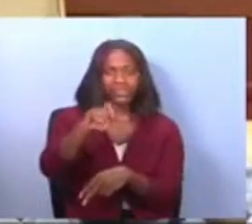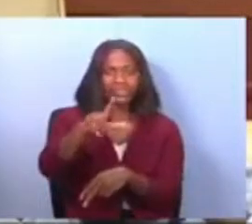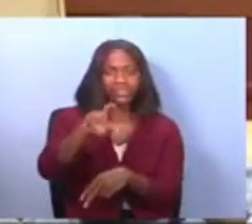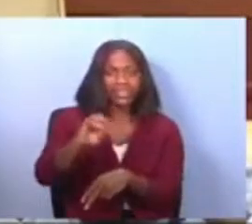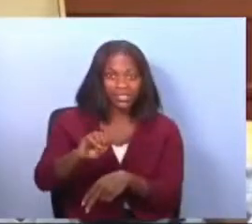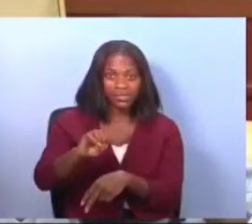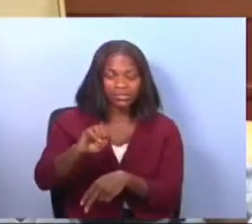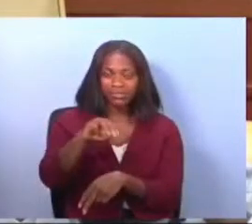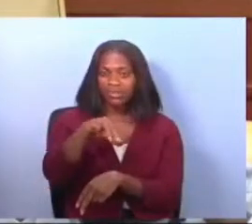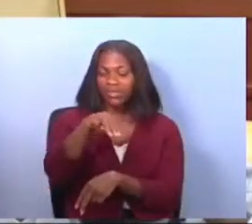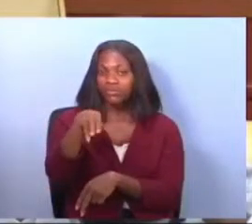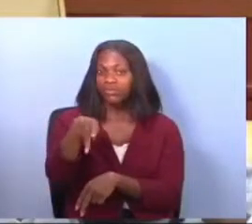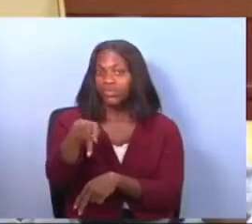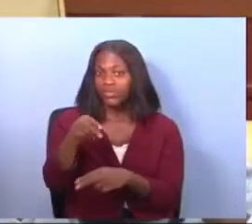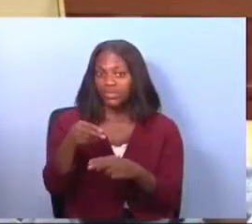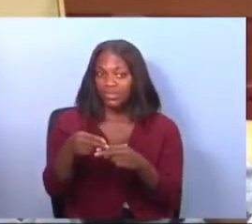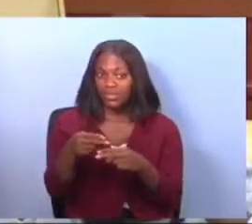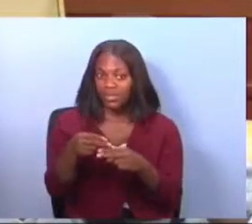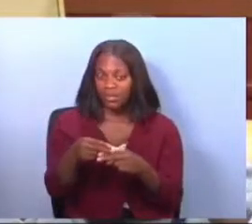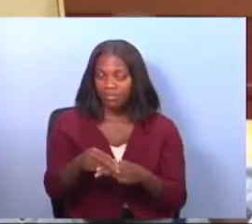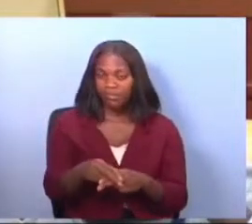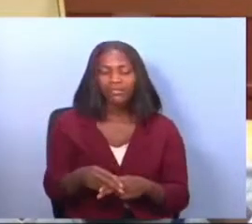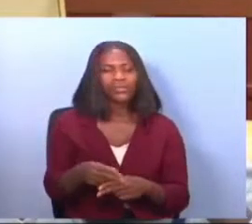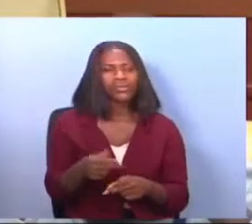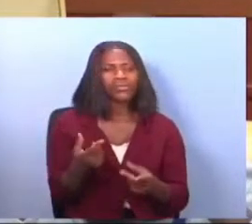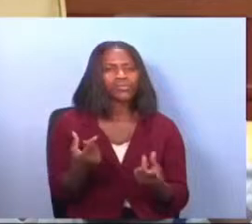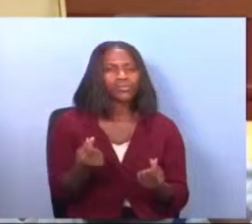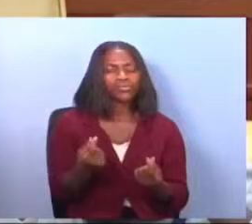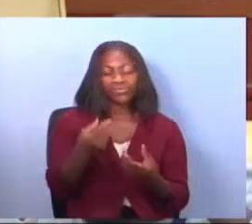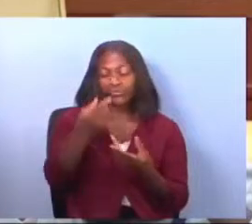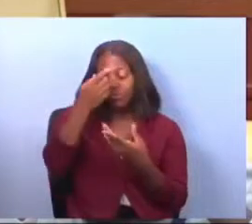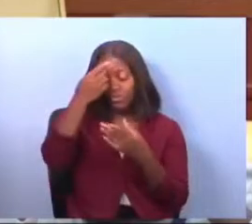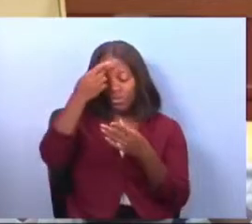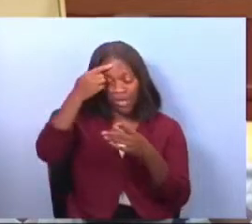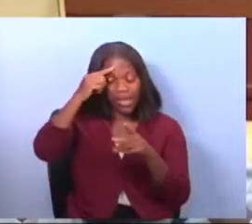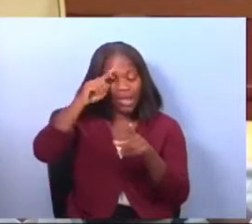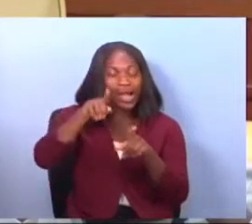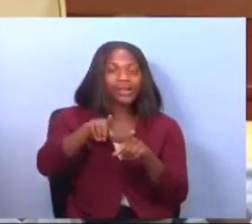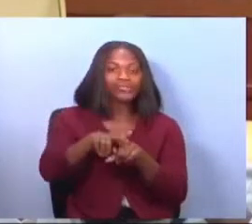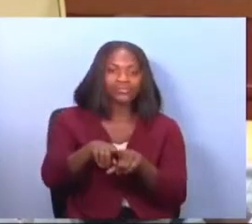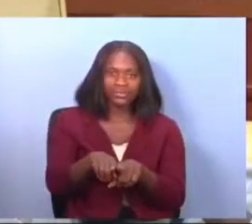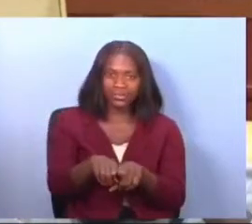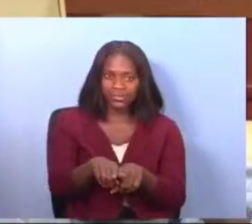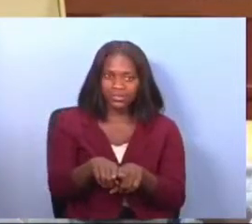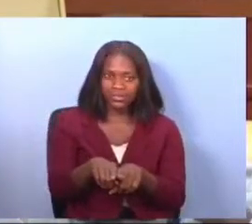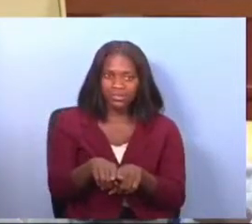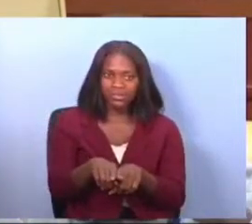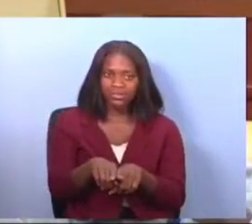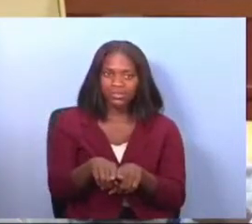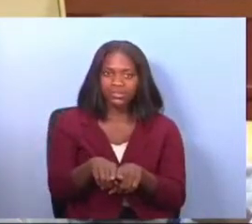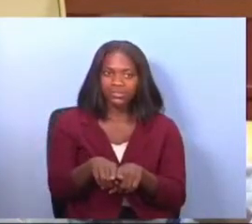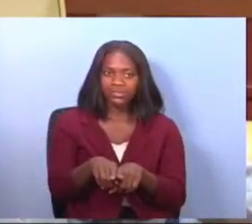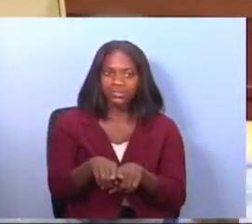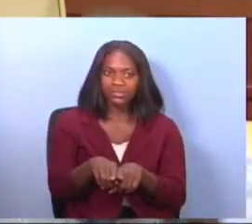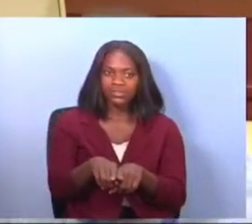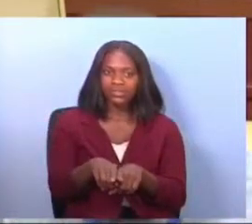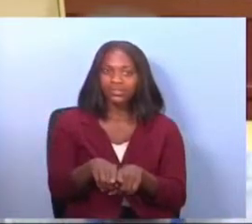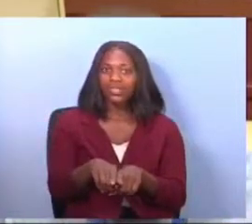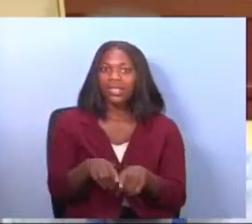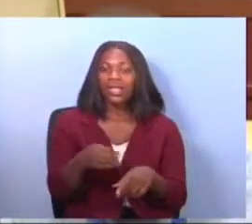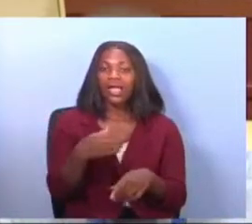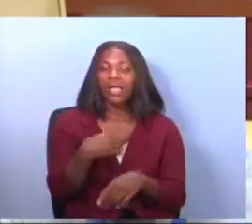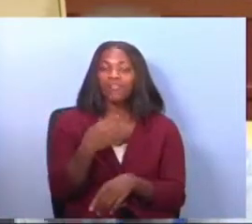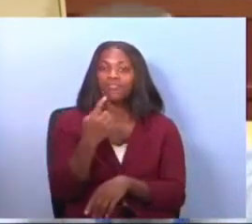parliament. And it was agreed that we should have at least one